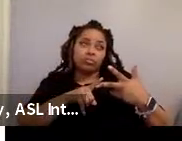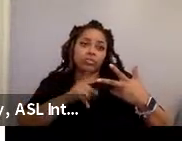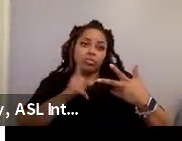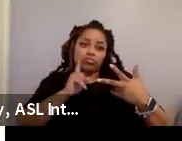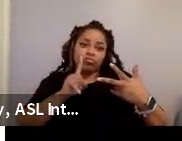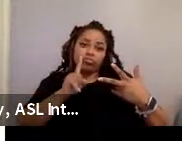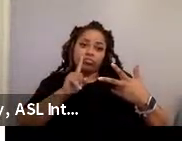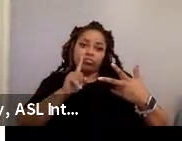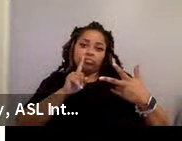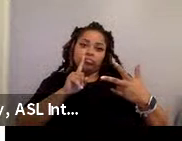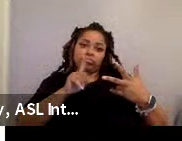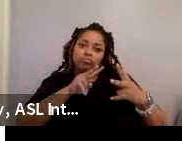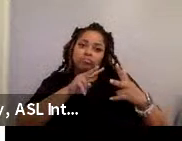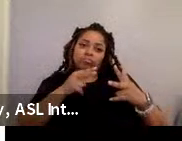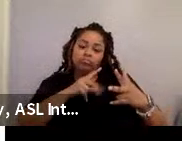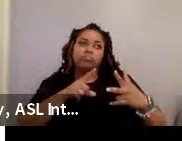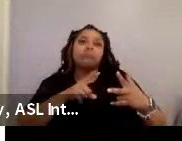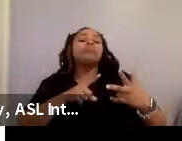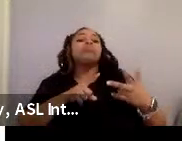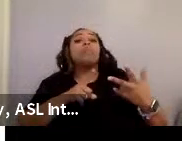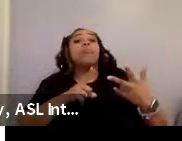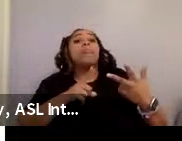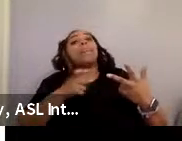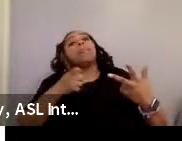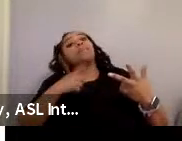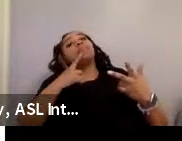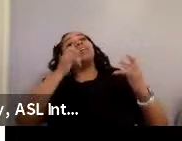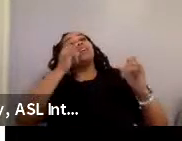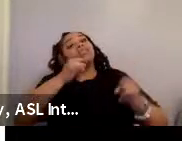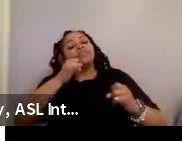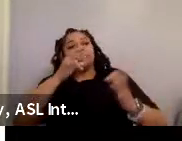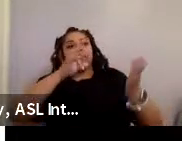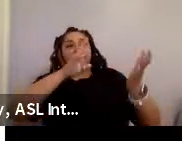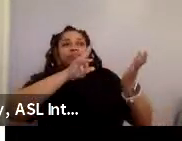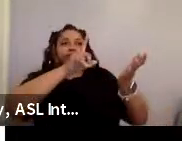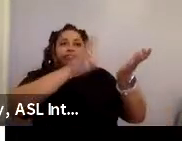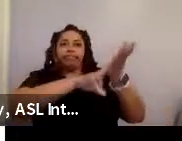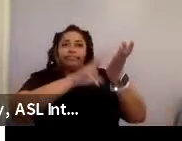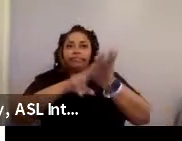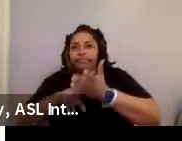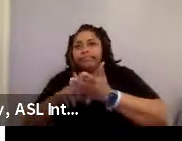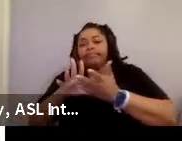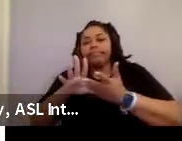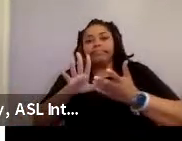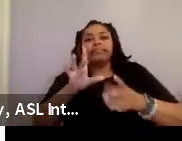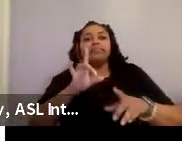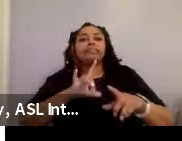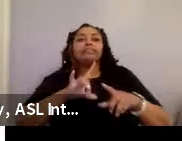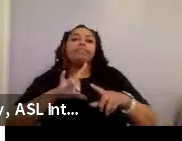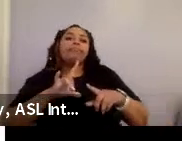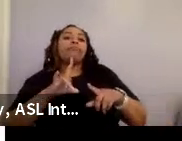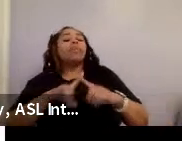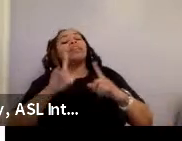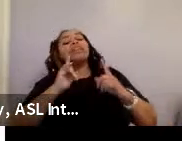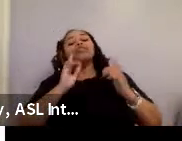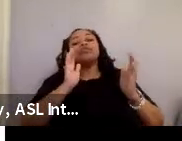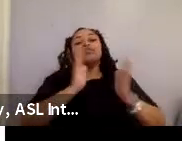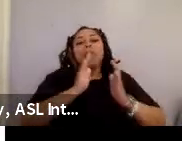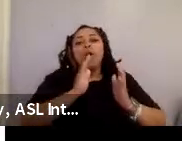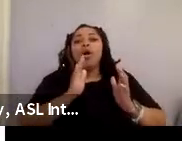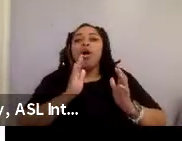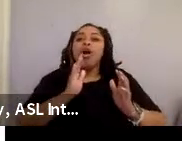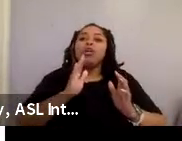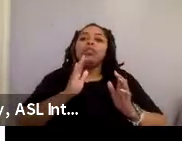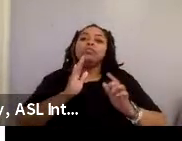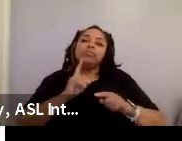provisions. So yes, even though they're individually assigned and they're tiny, they're small, there are